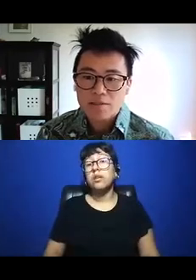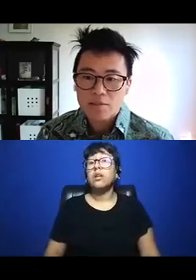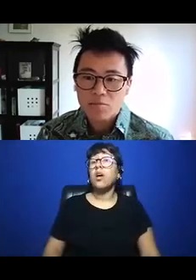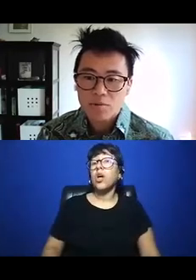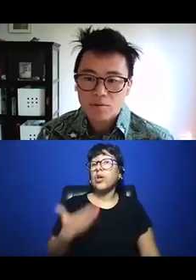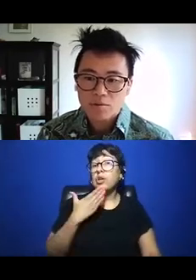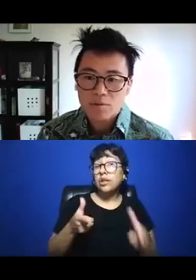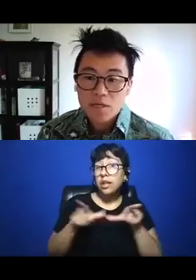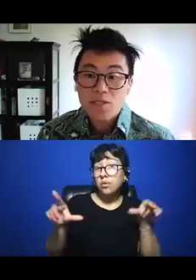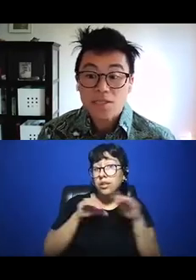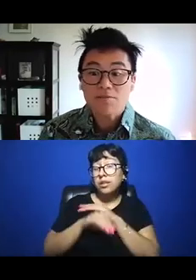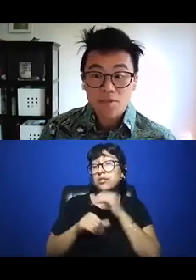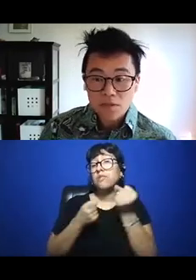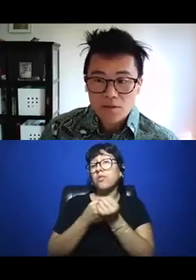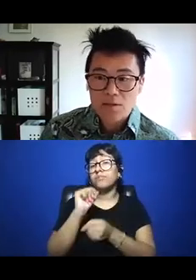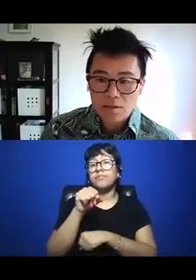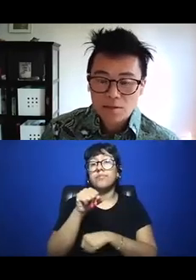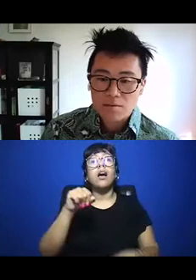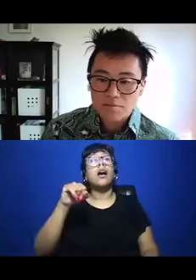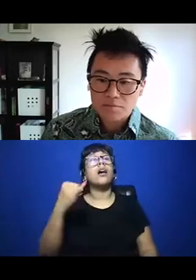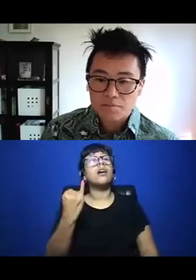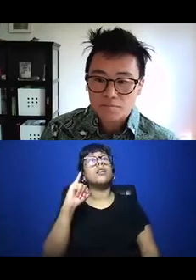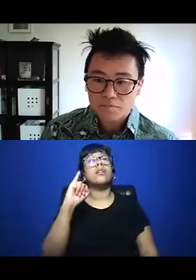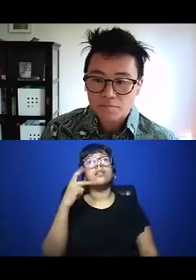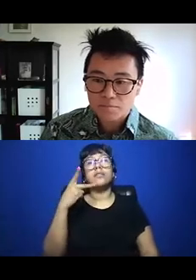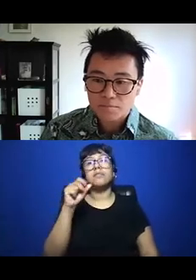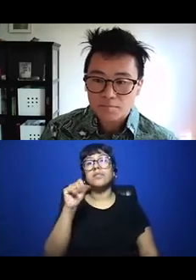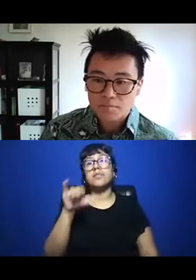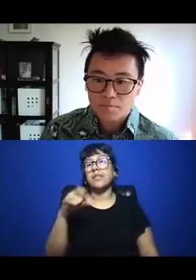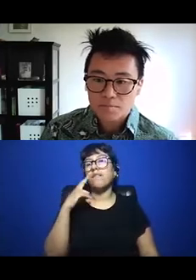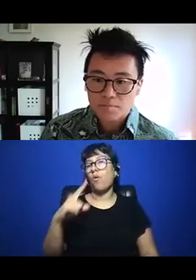language access support. Jitsi for security.